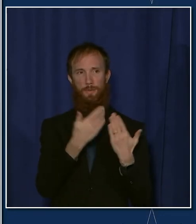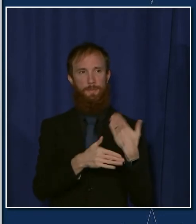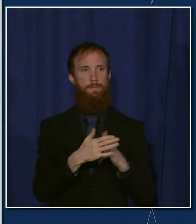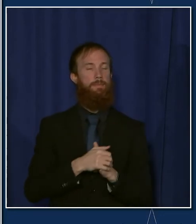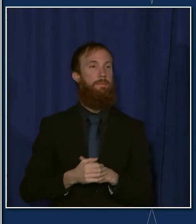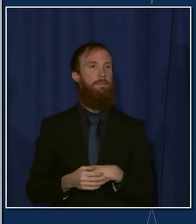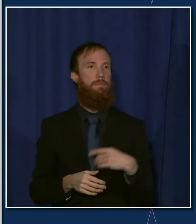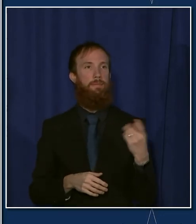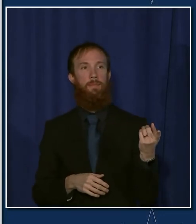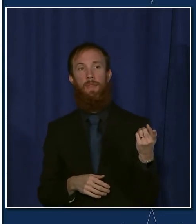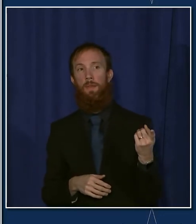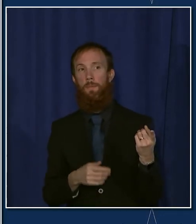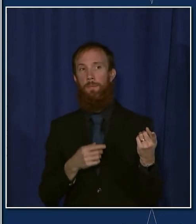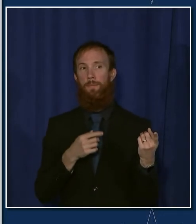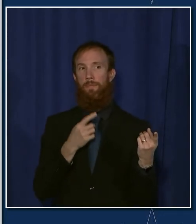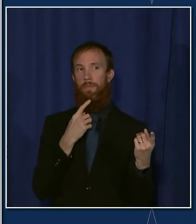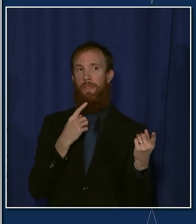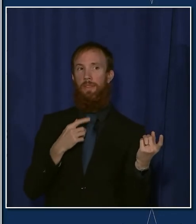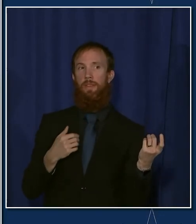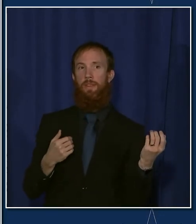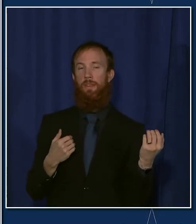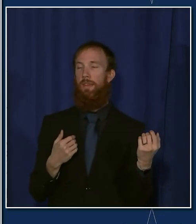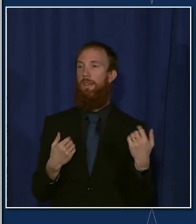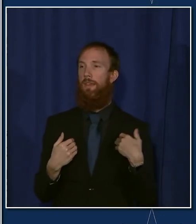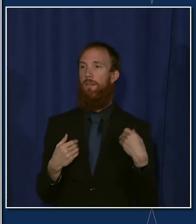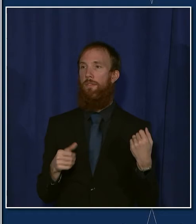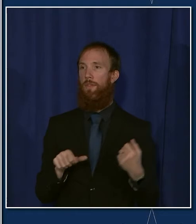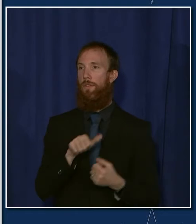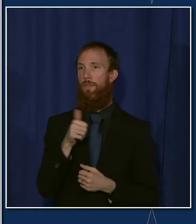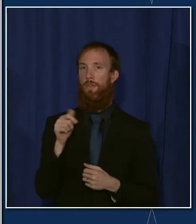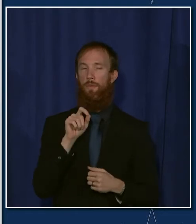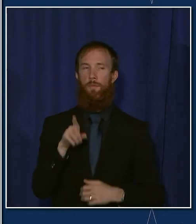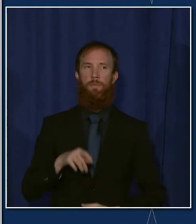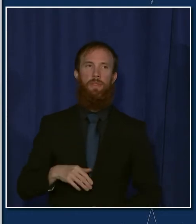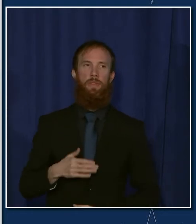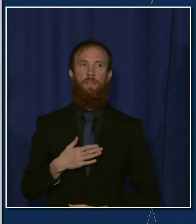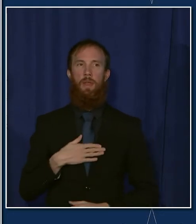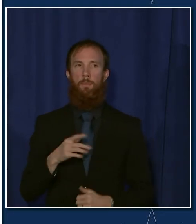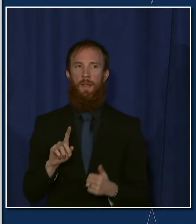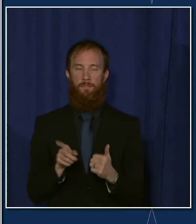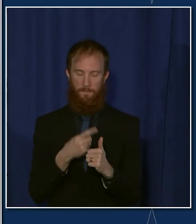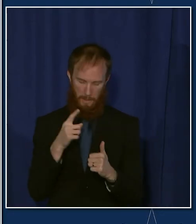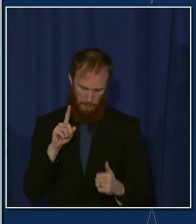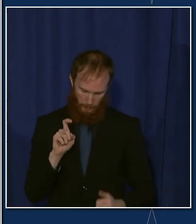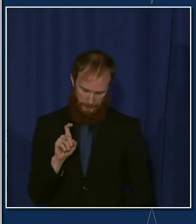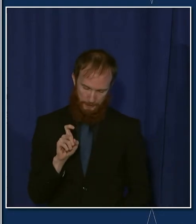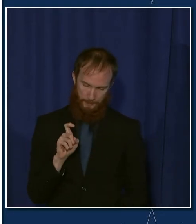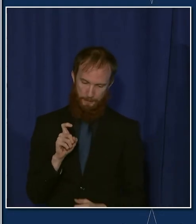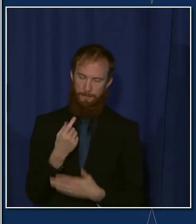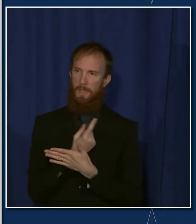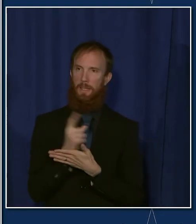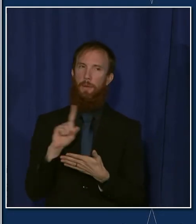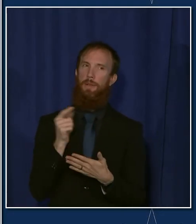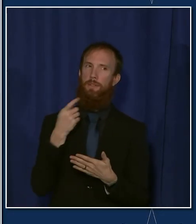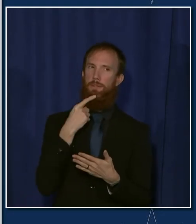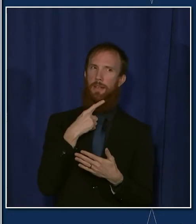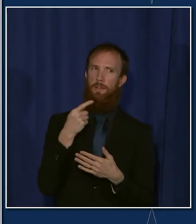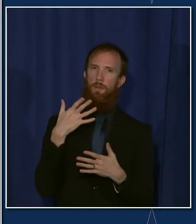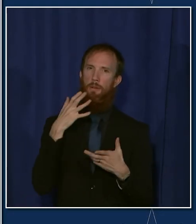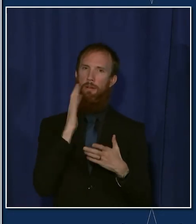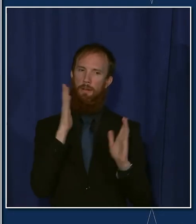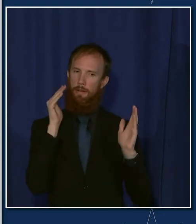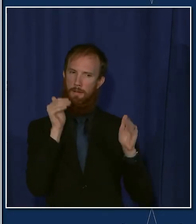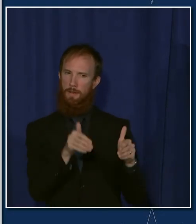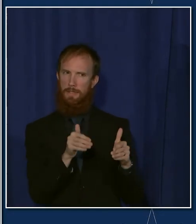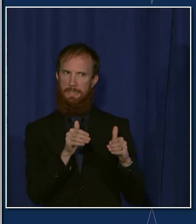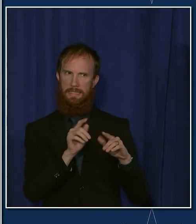Dr. Martinez, you can stay there. My first question is that you said last week that you were going to target the areas